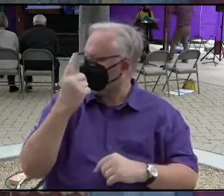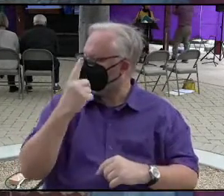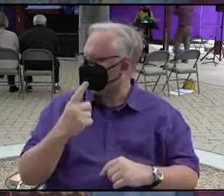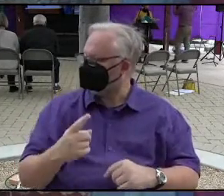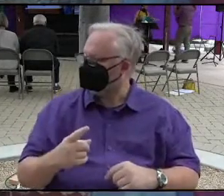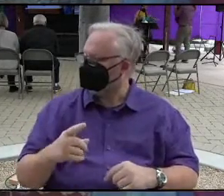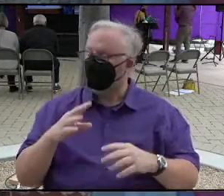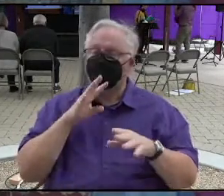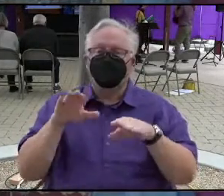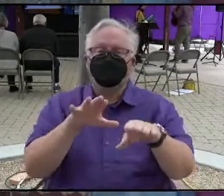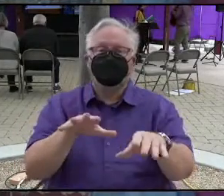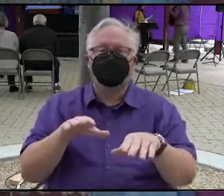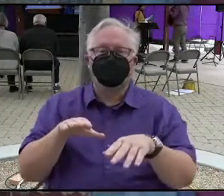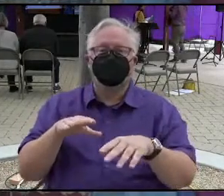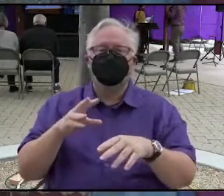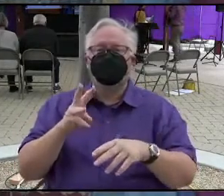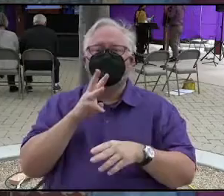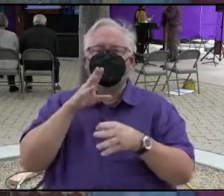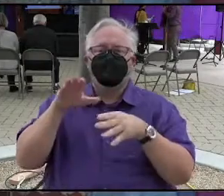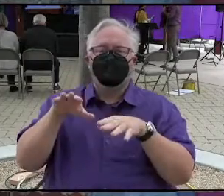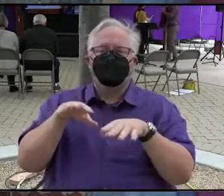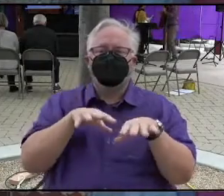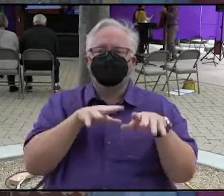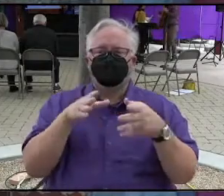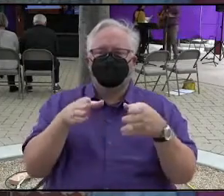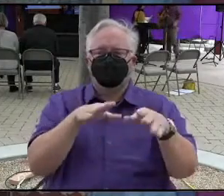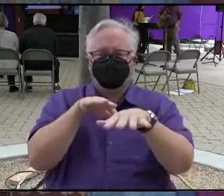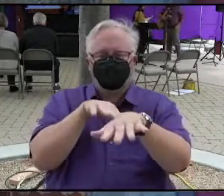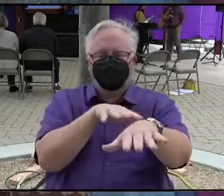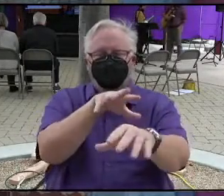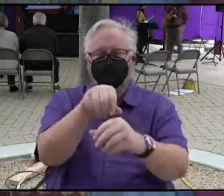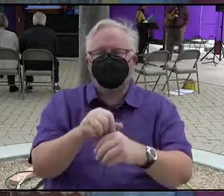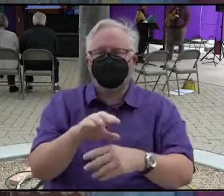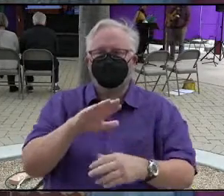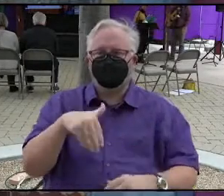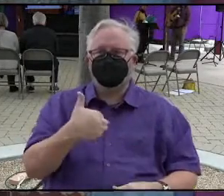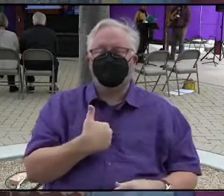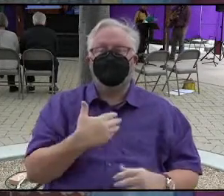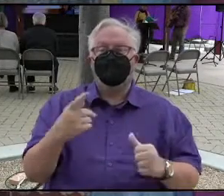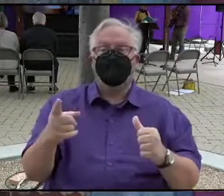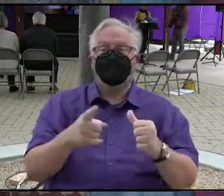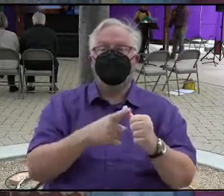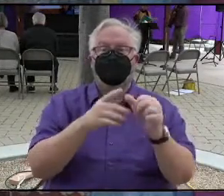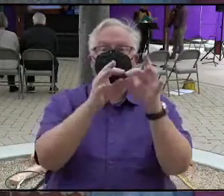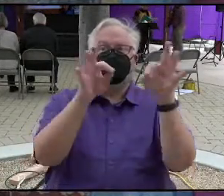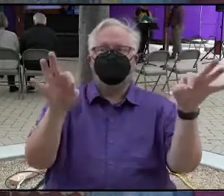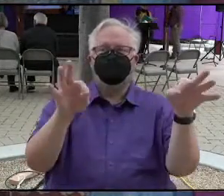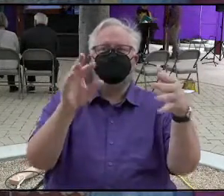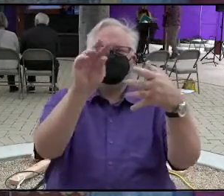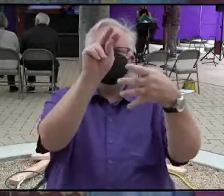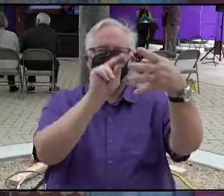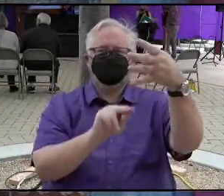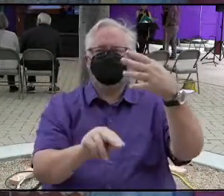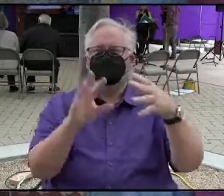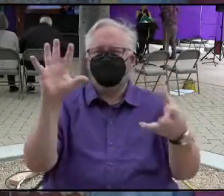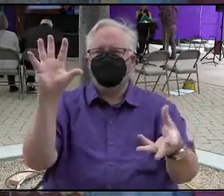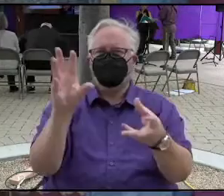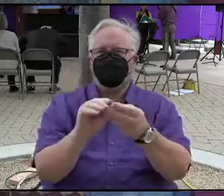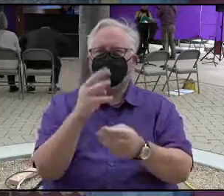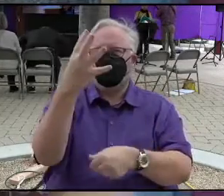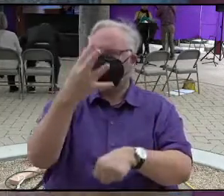There's a river flowing in my soul. We're going to sing the first verse again at the end, so we'll go through four